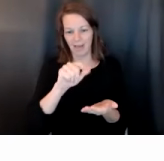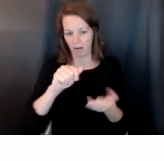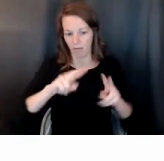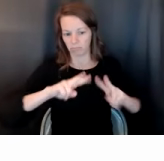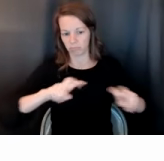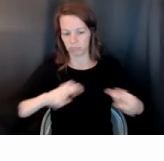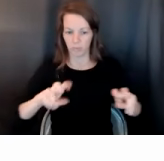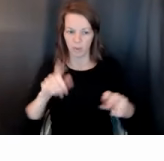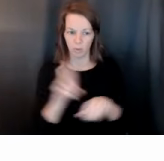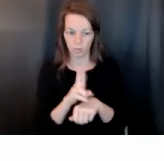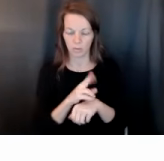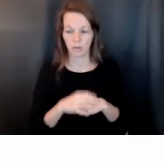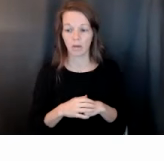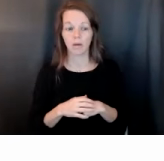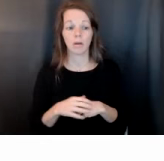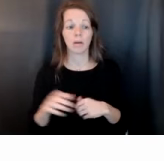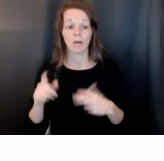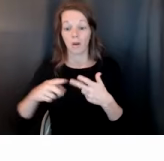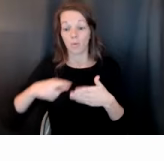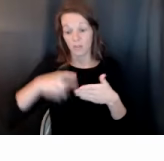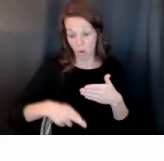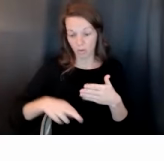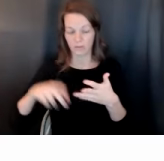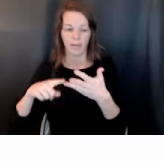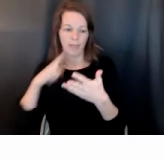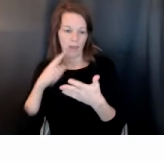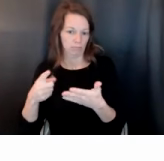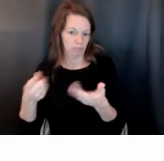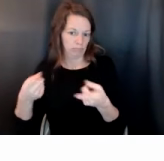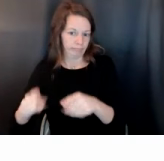these. I'll then go through the results and their implications.